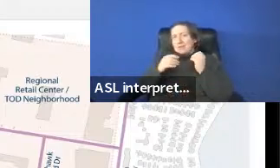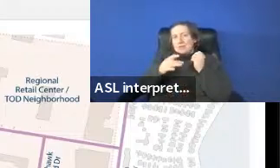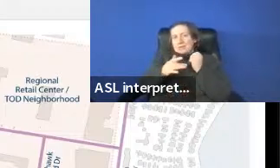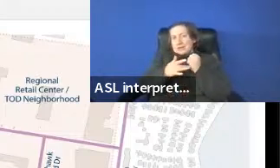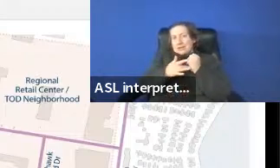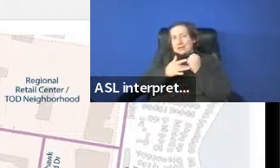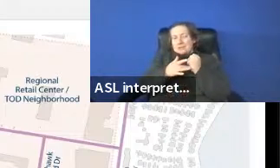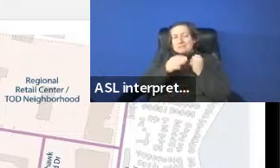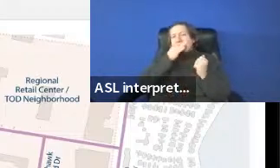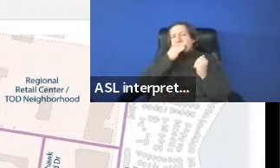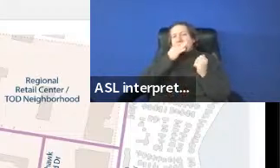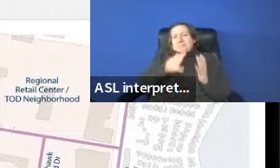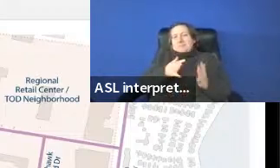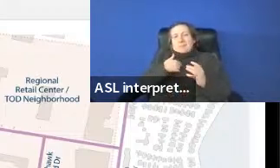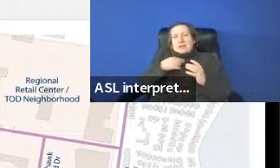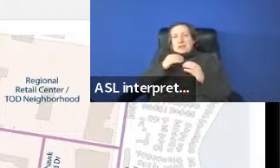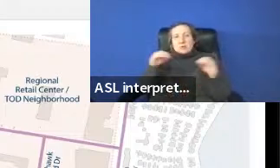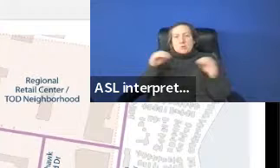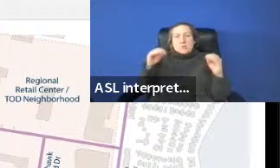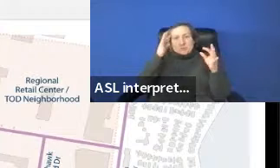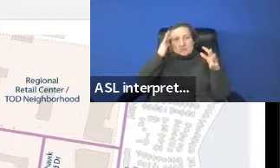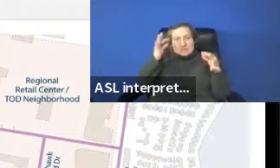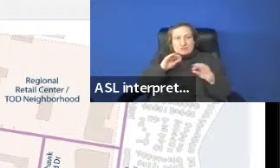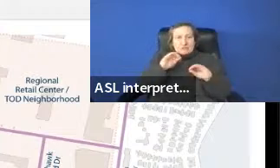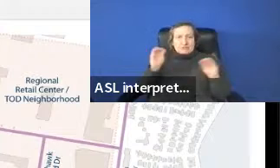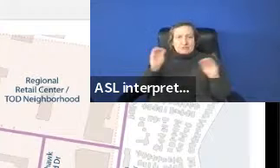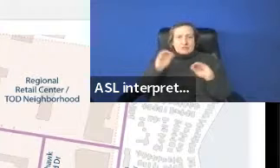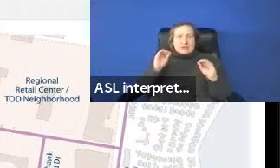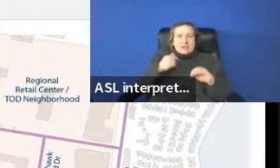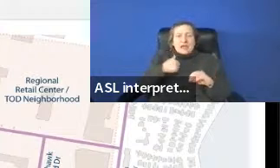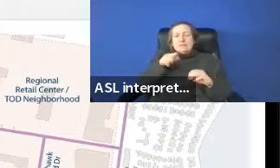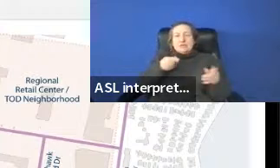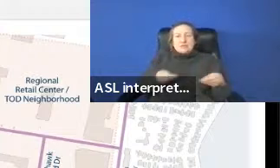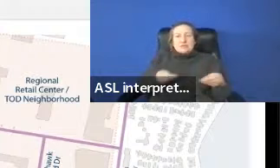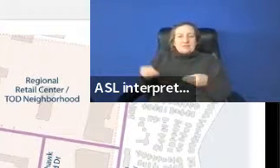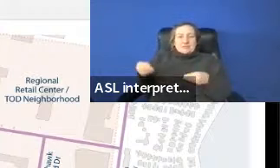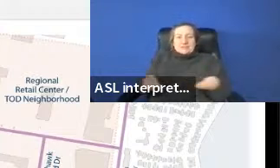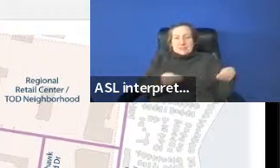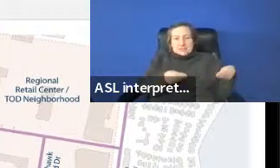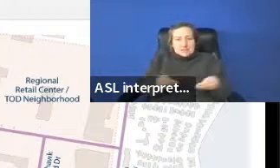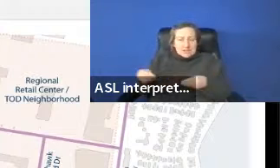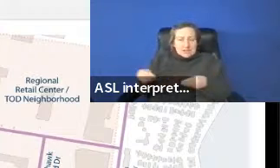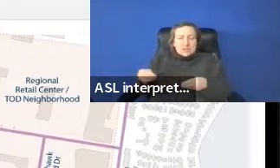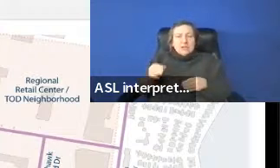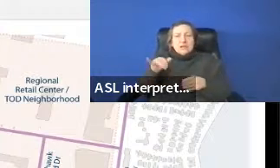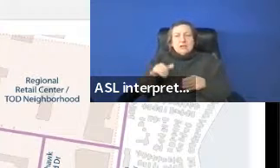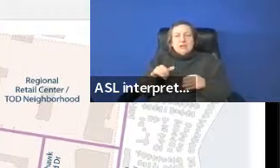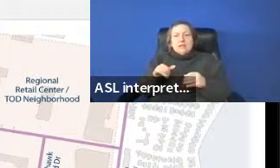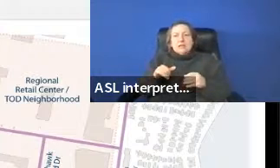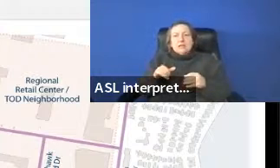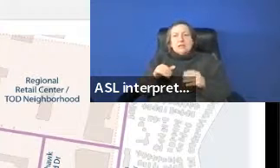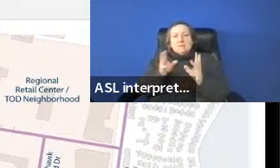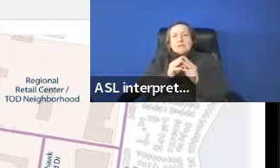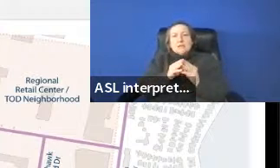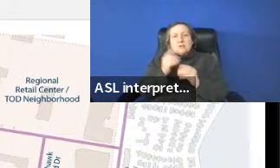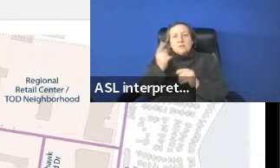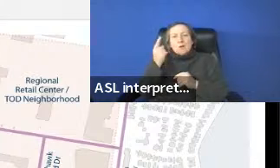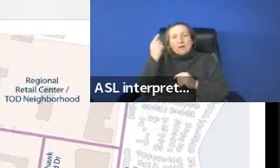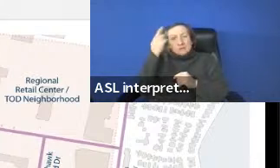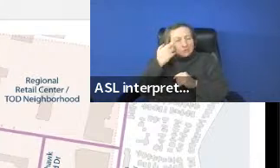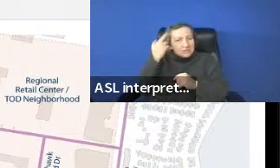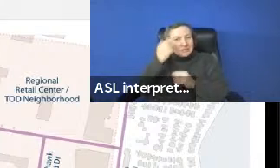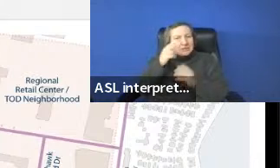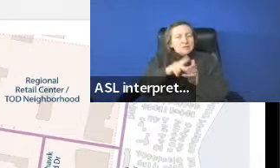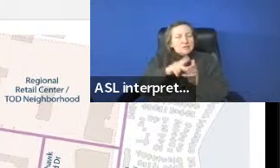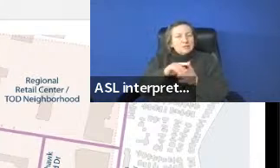at all. I'm making no decisions whatsoever. I'm just facilitating these particular meetings. And one of the reasons the